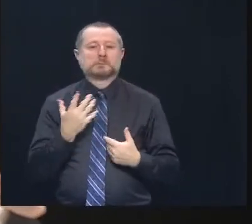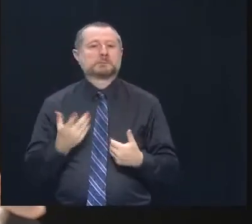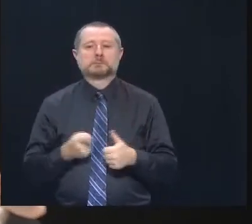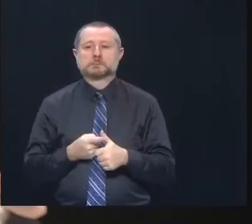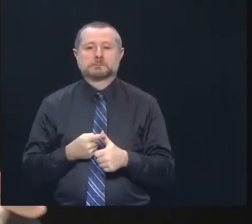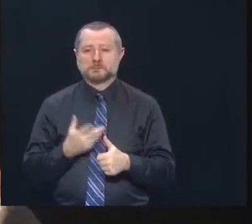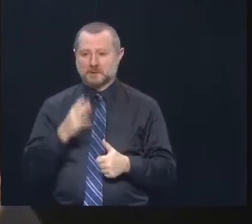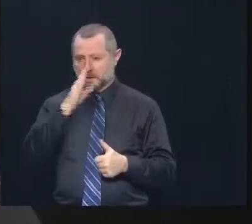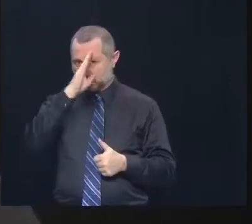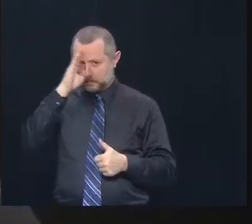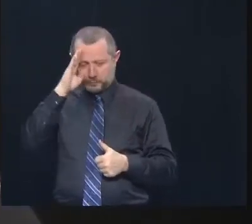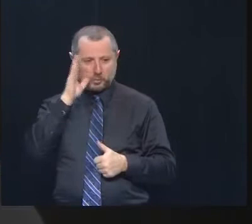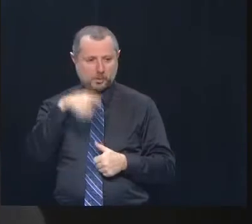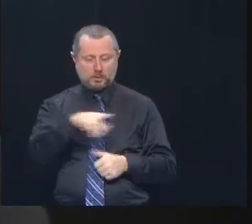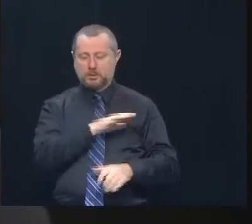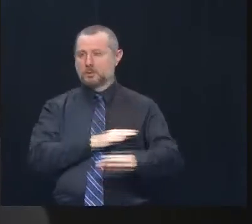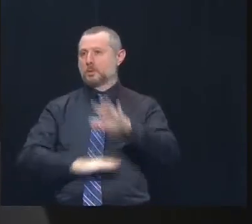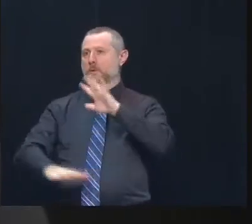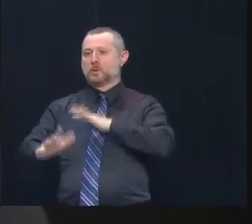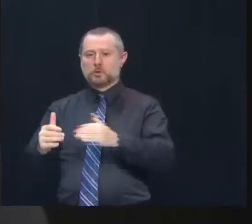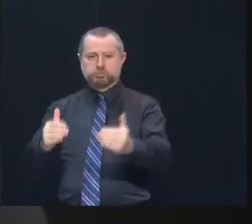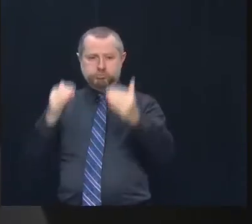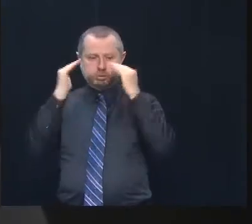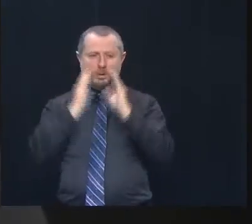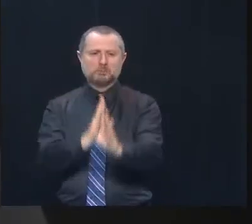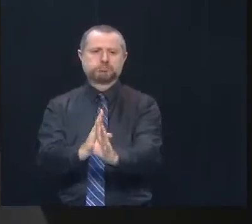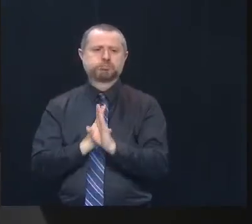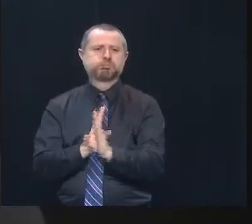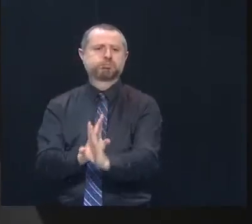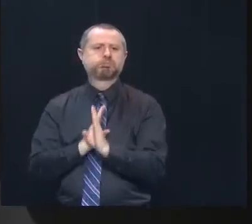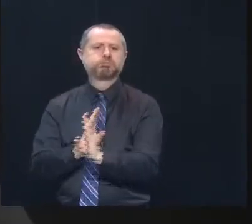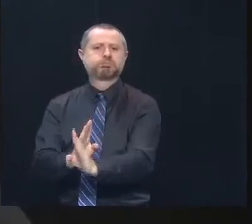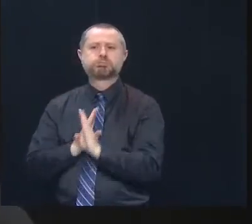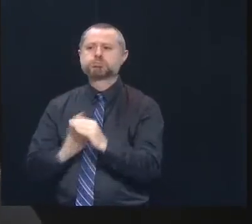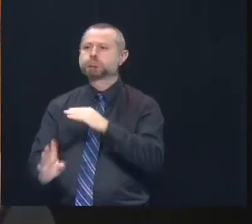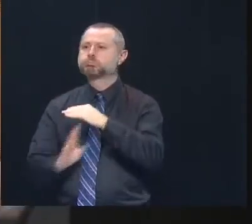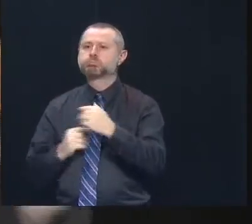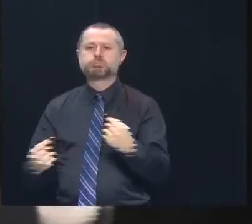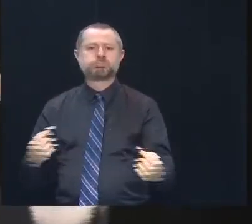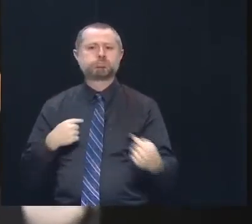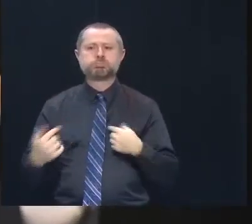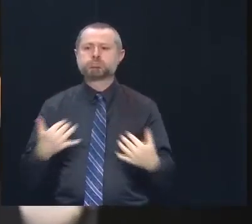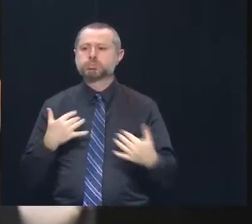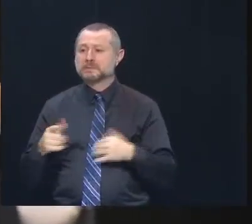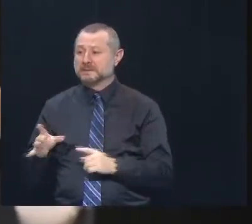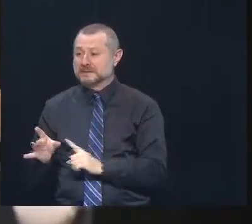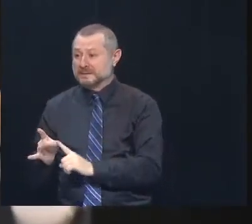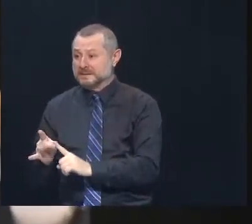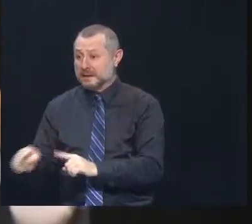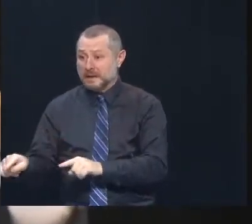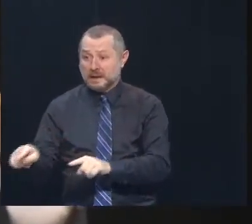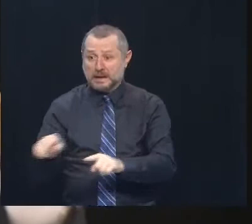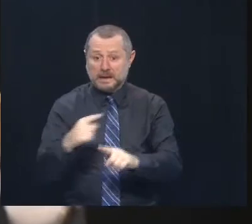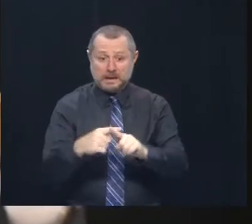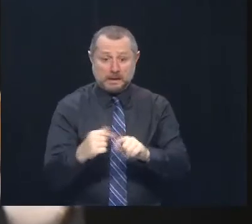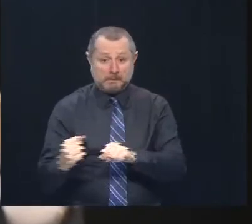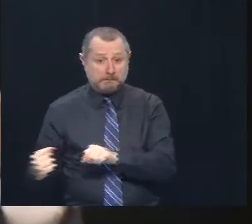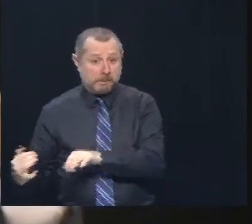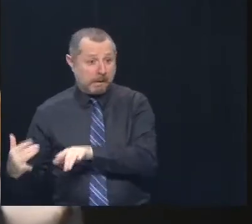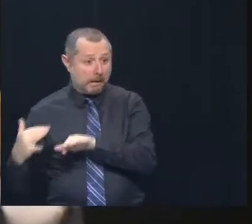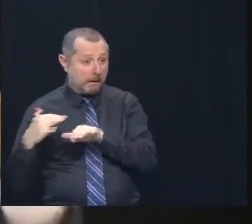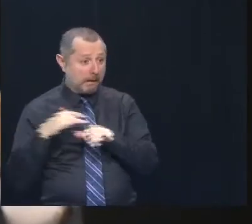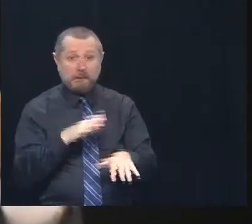system, that the infection rate goes up so high the hospitals can't keep up with